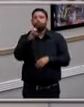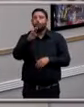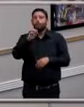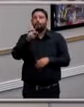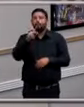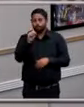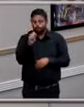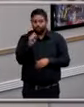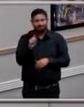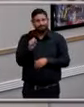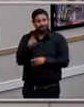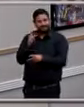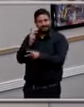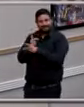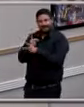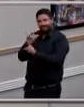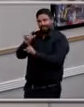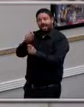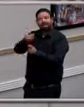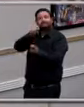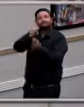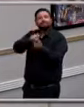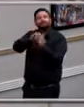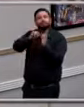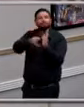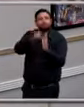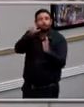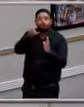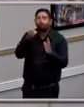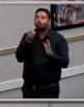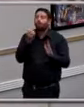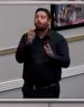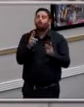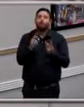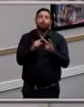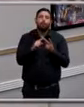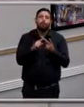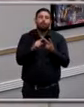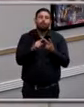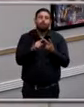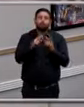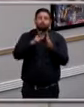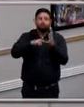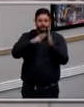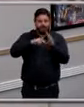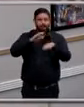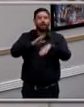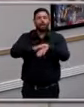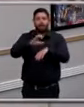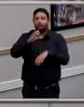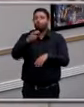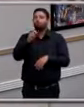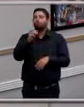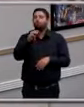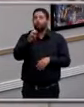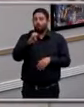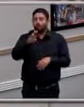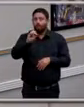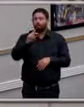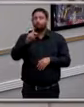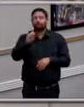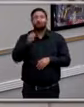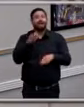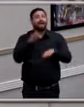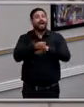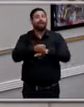that particular journal or readings on the Chromebooks. After the first